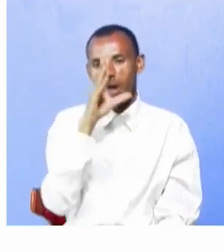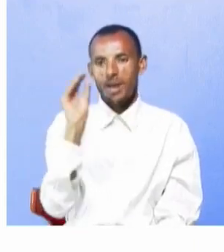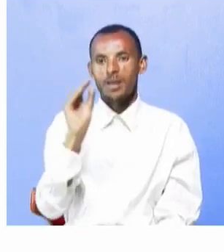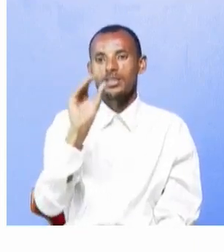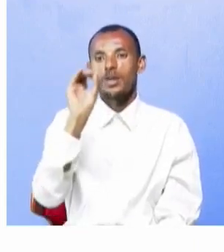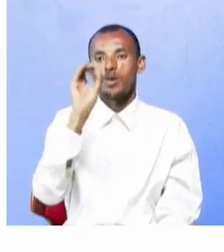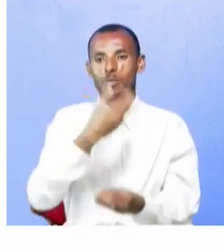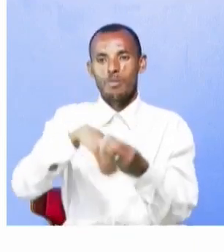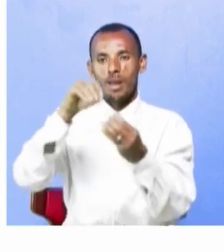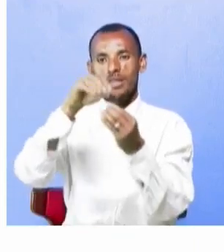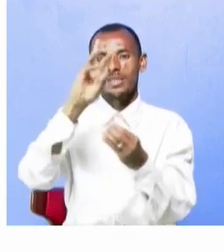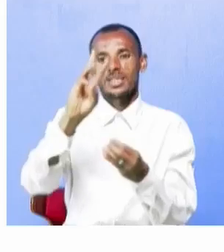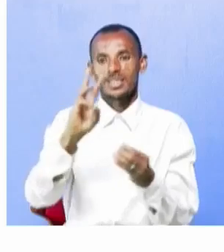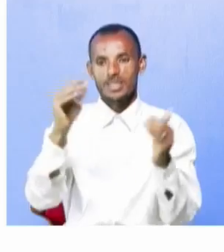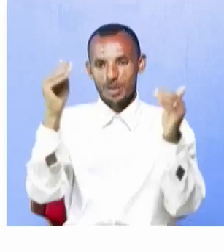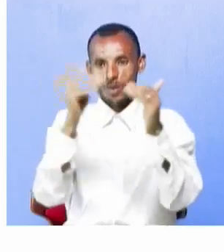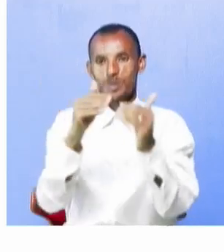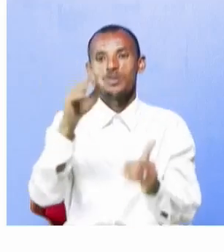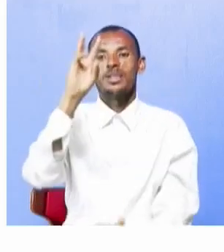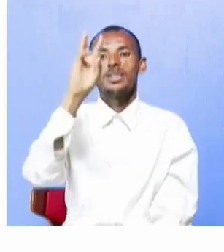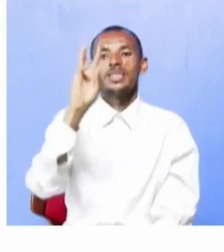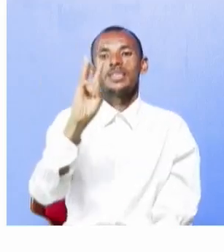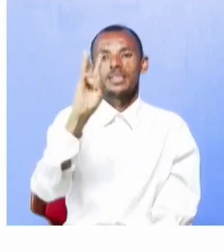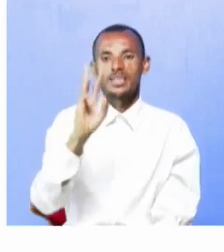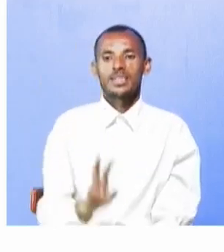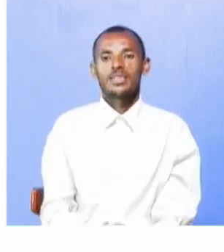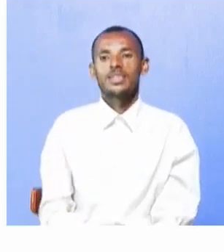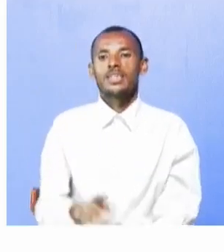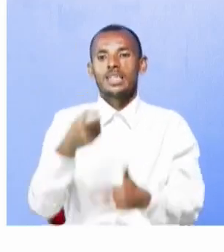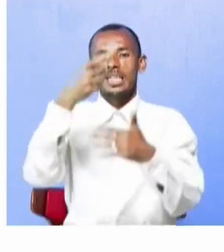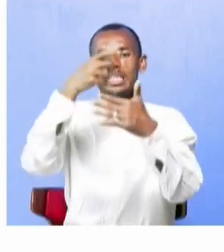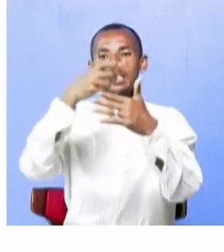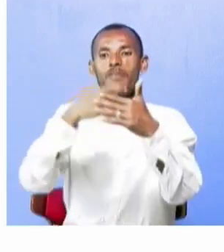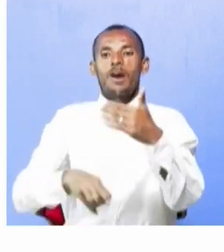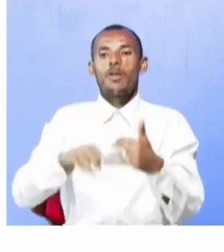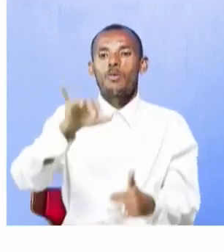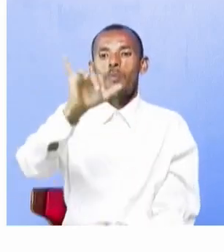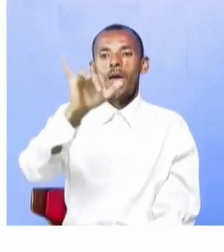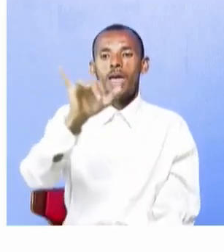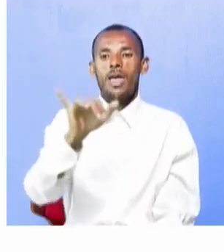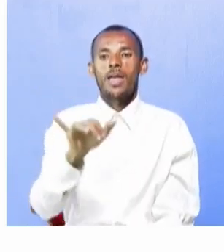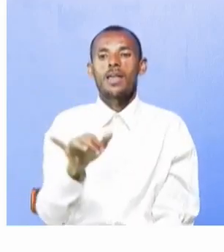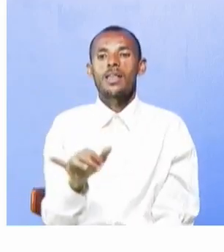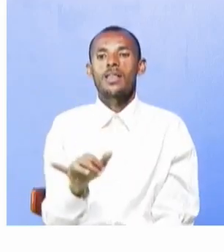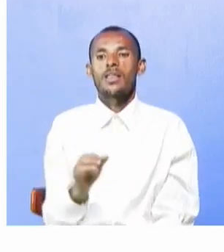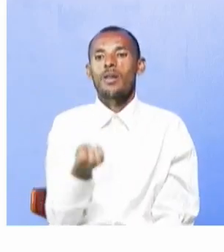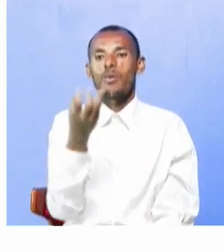0 plus 6 is 6. So the value of y becomes